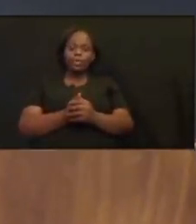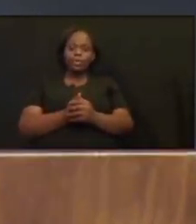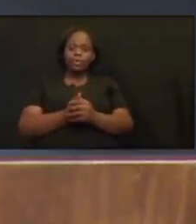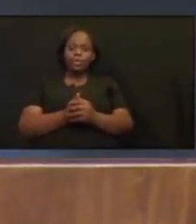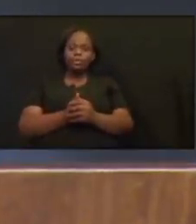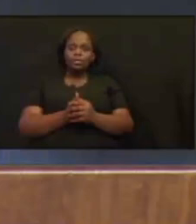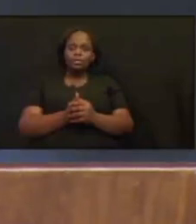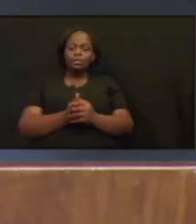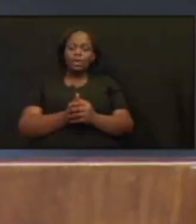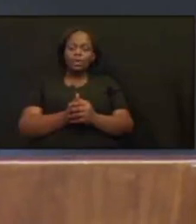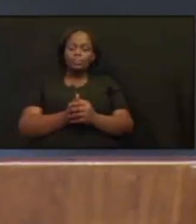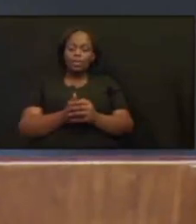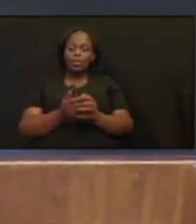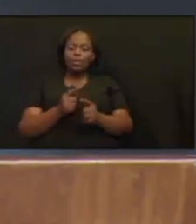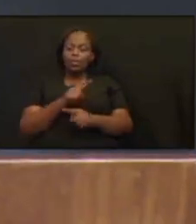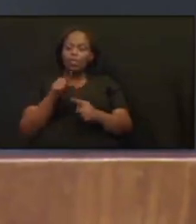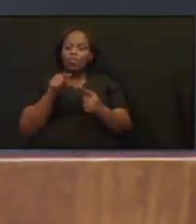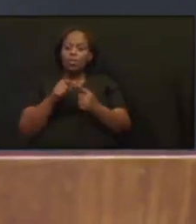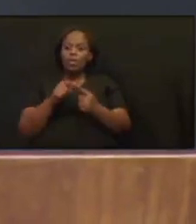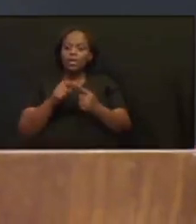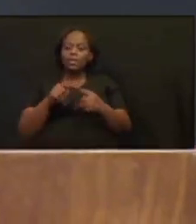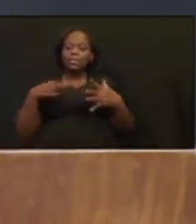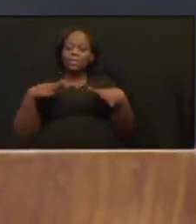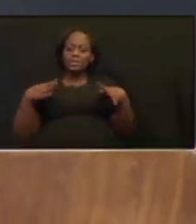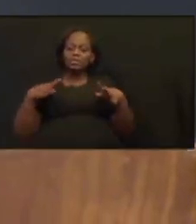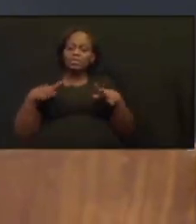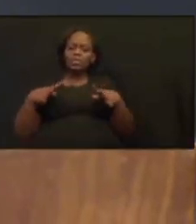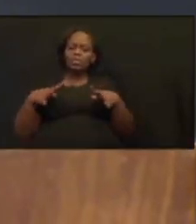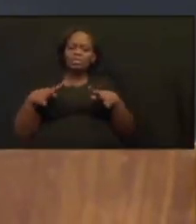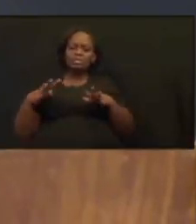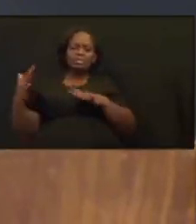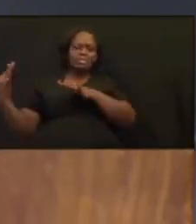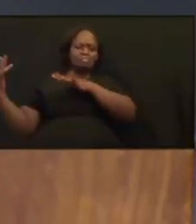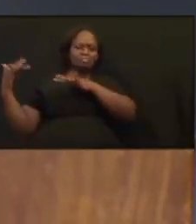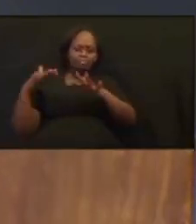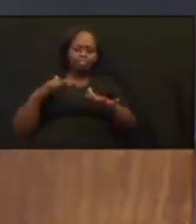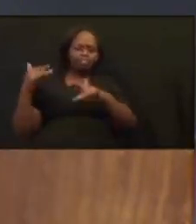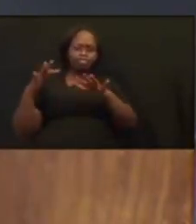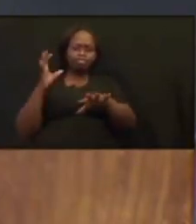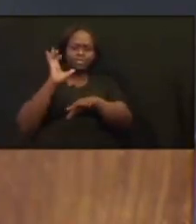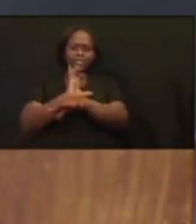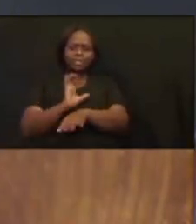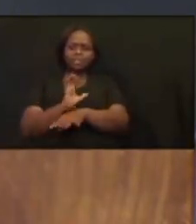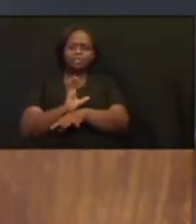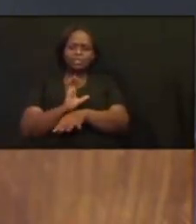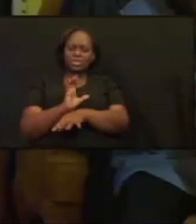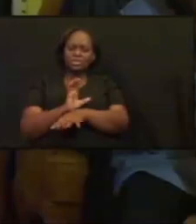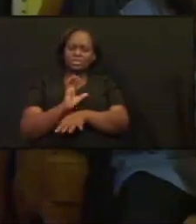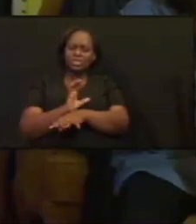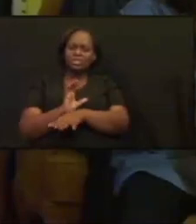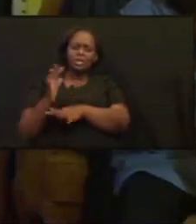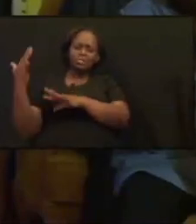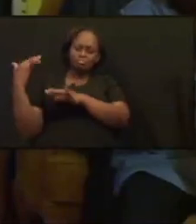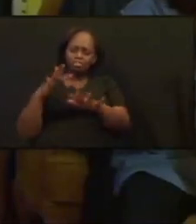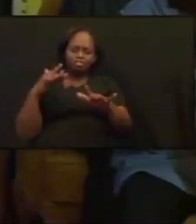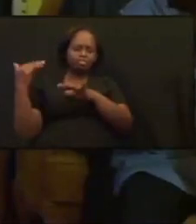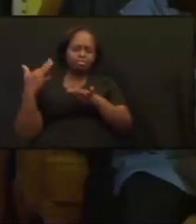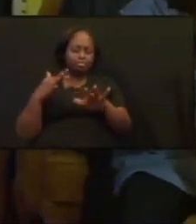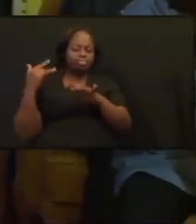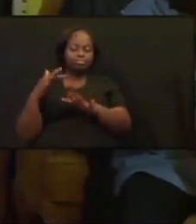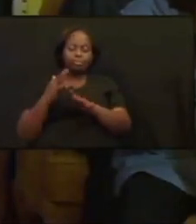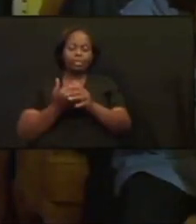there's riot going on somewhere. Where are you going to? They will say, come, let us go to the house of God.